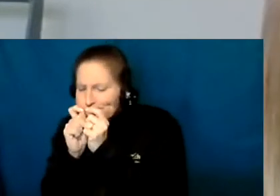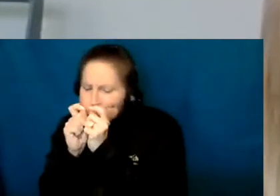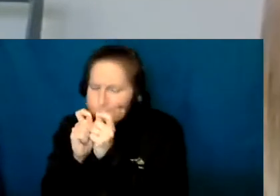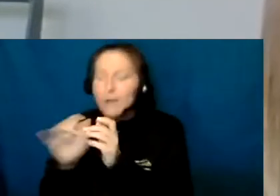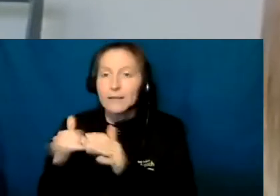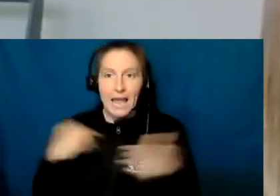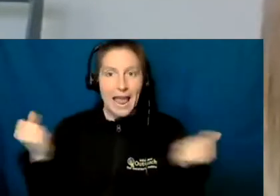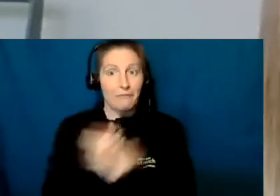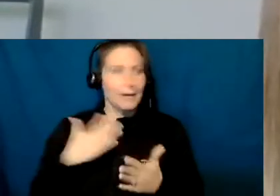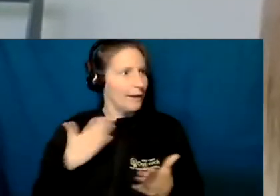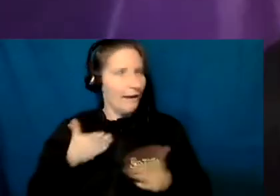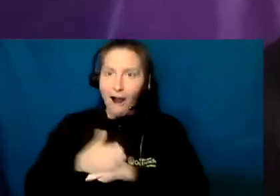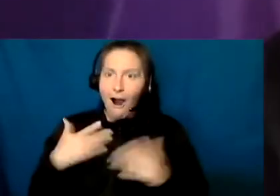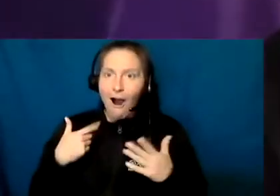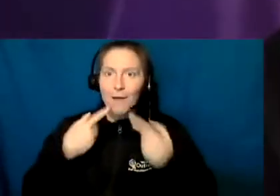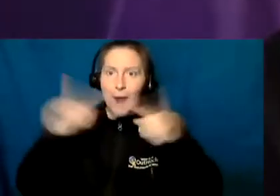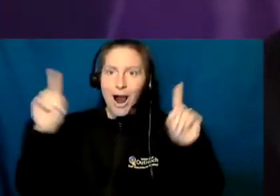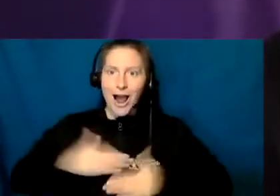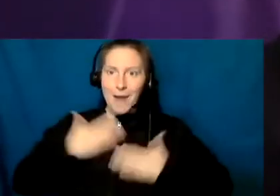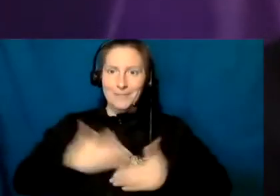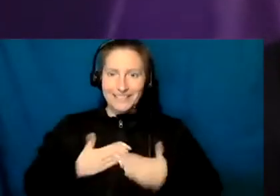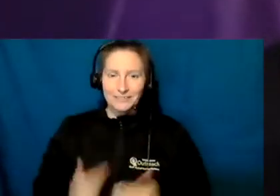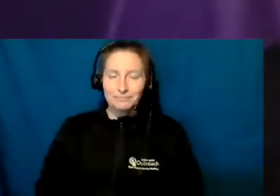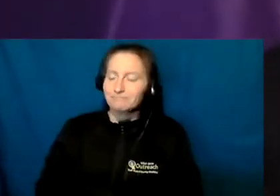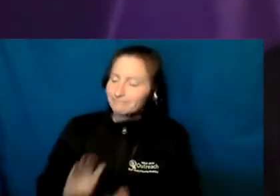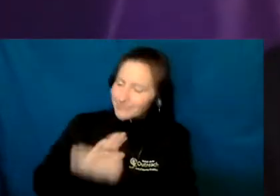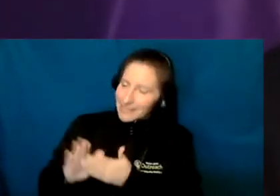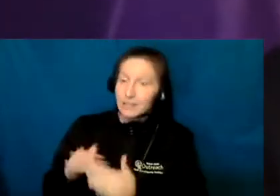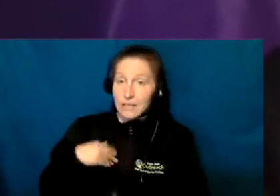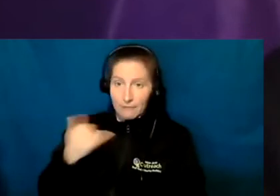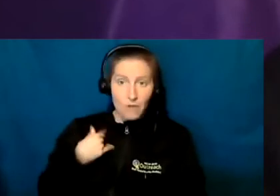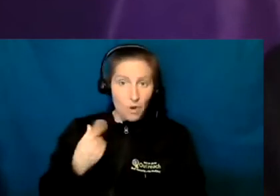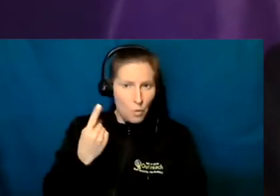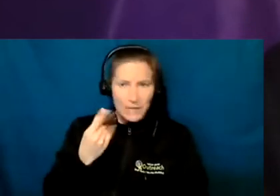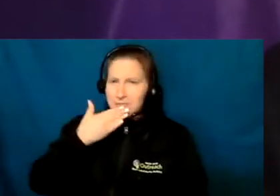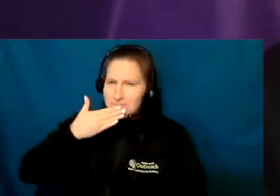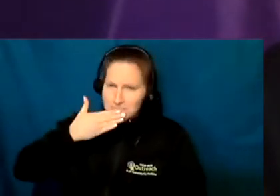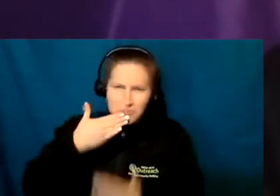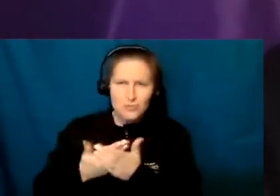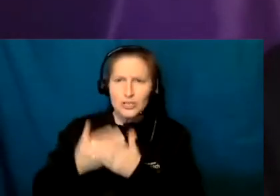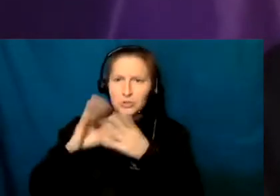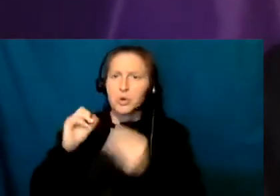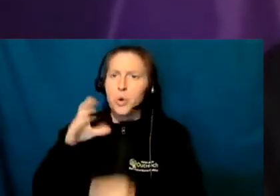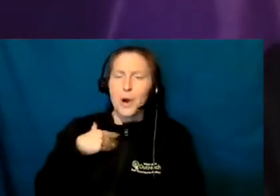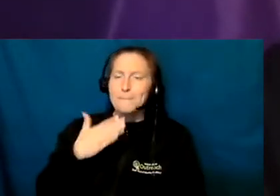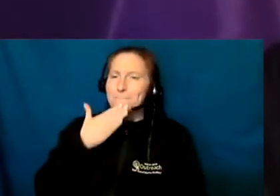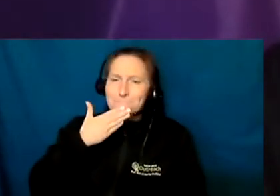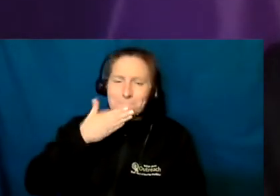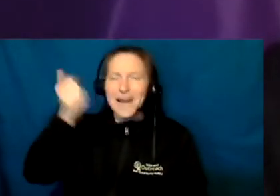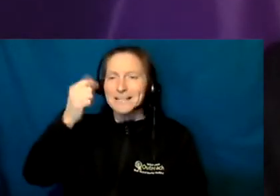after that. Nice. So do you have one good story or one best memory that you can share with